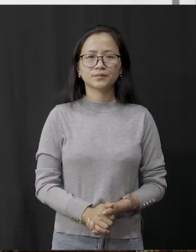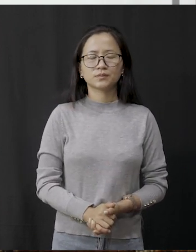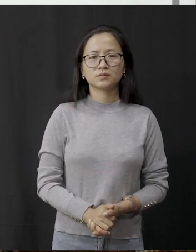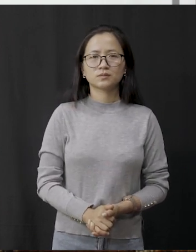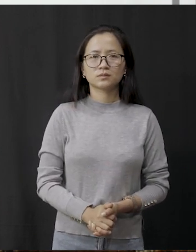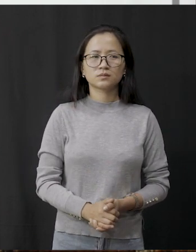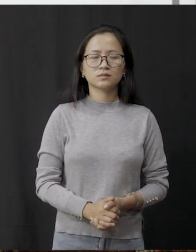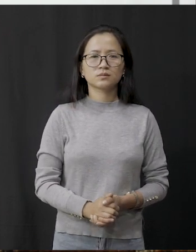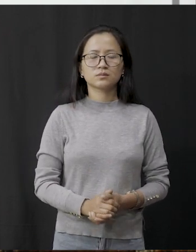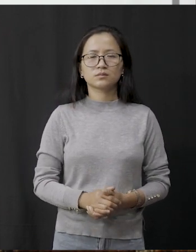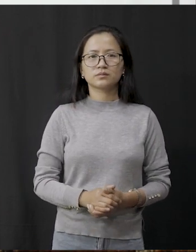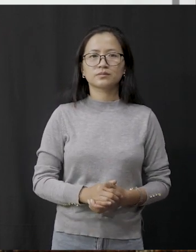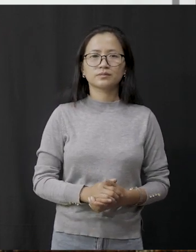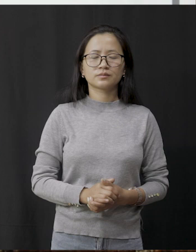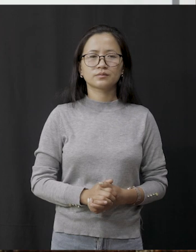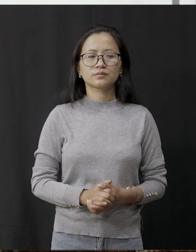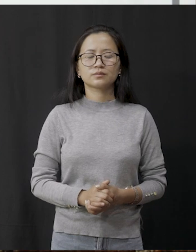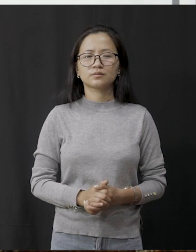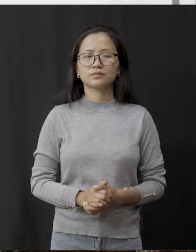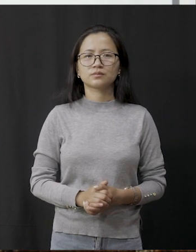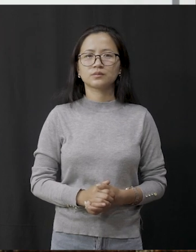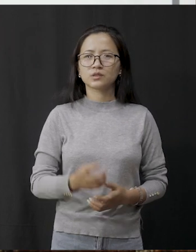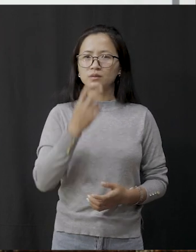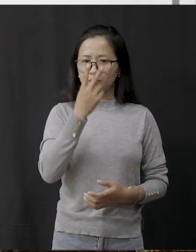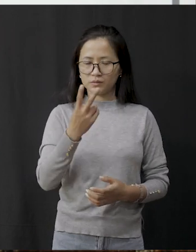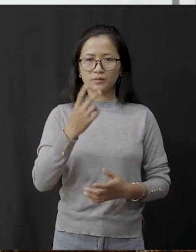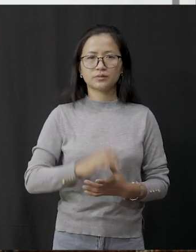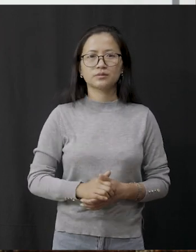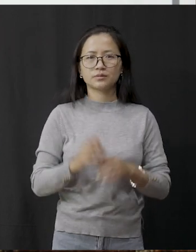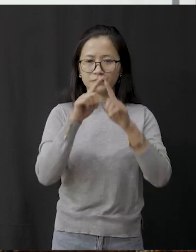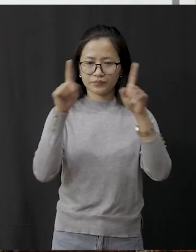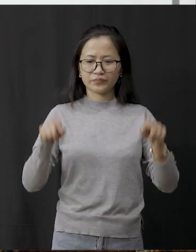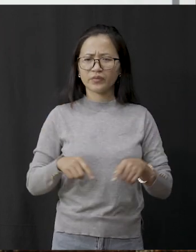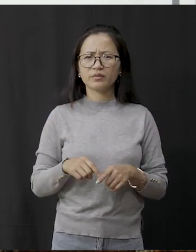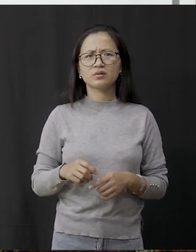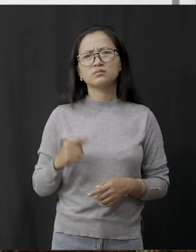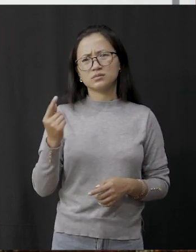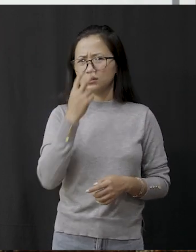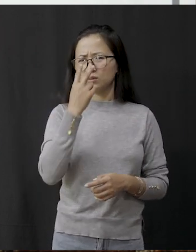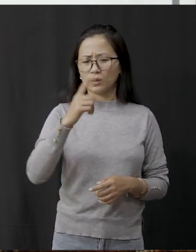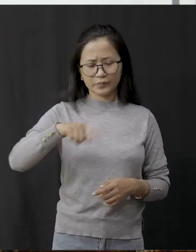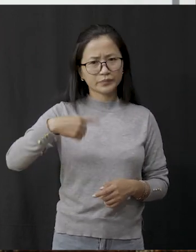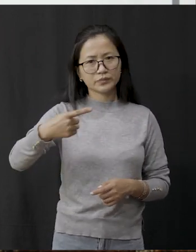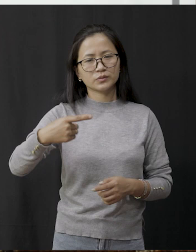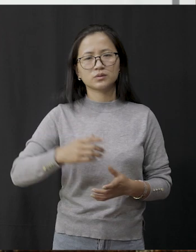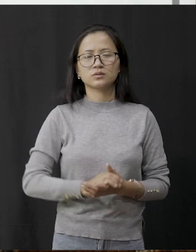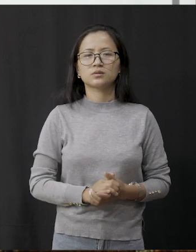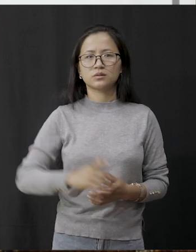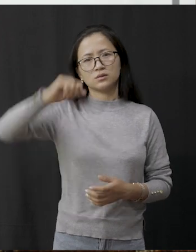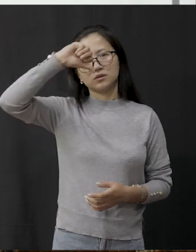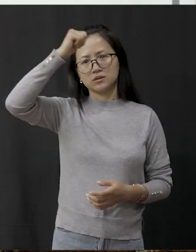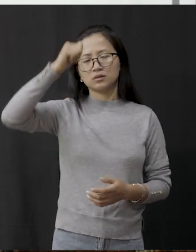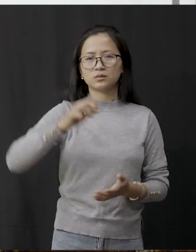see this. So students, here this is very common. And in